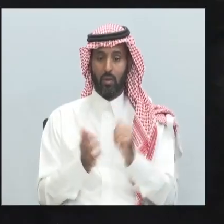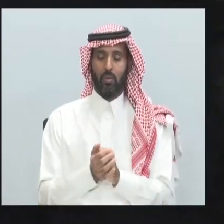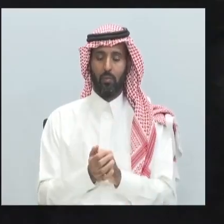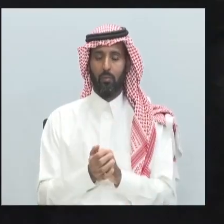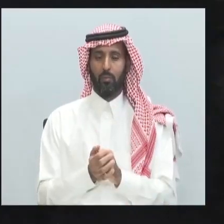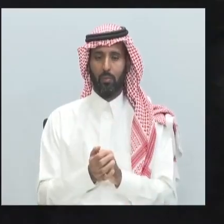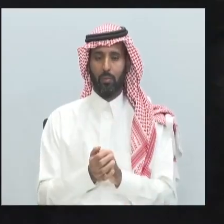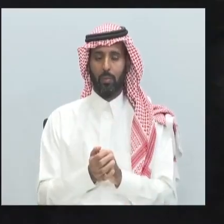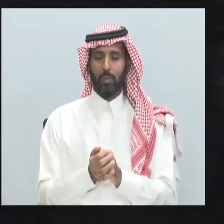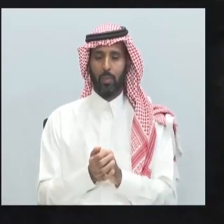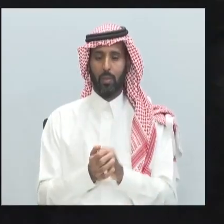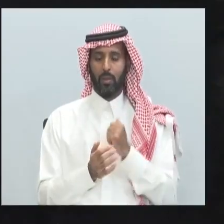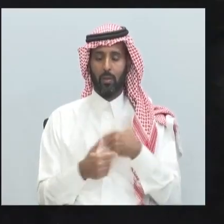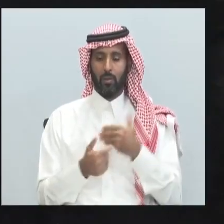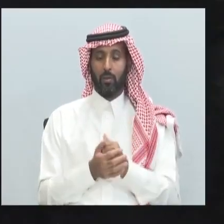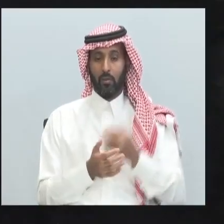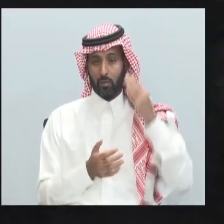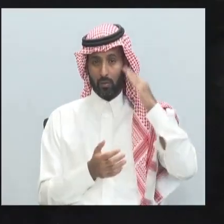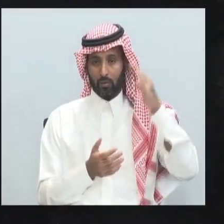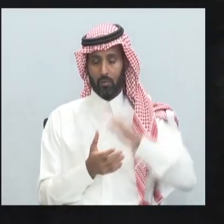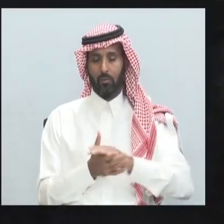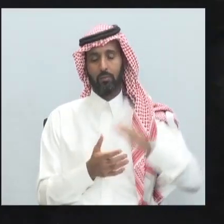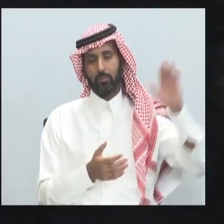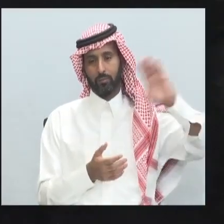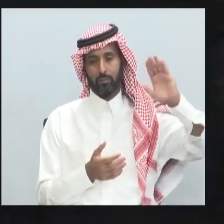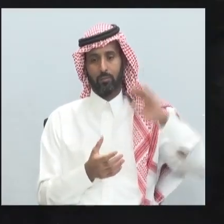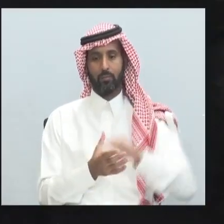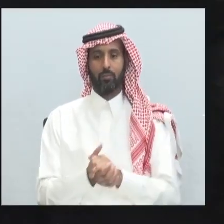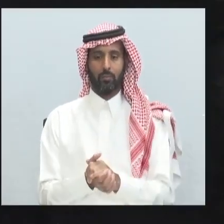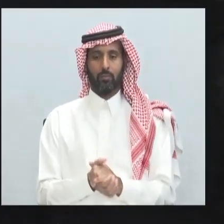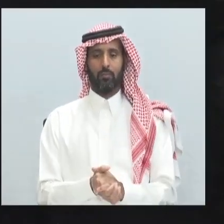lesson today. I hope you enjoyed. See you next time, inshallah ta'ala. Assalamu alaikum wa rahmatullahi wa barakatuh.